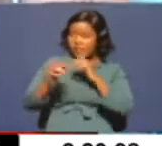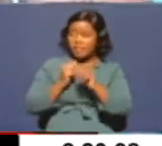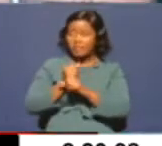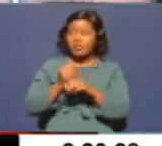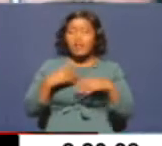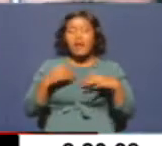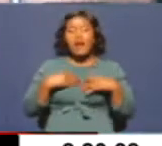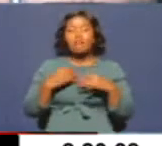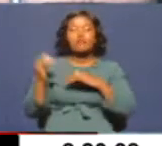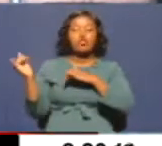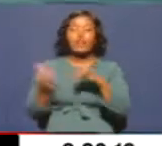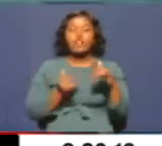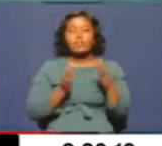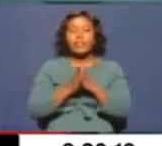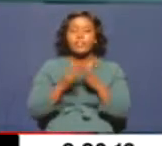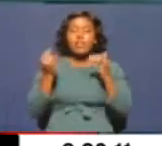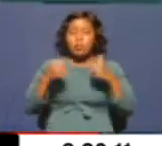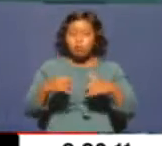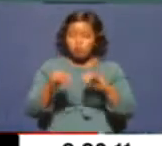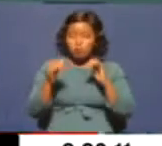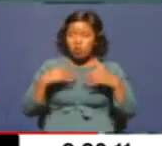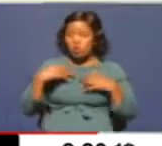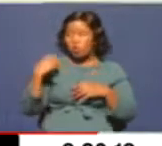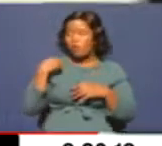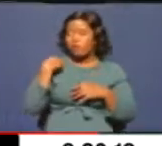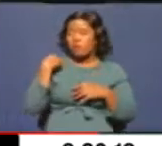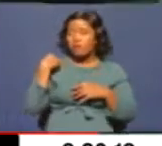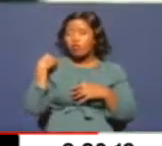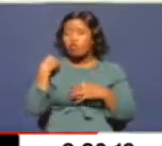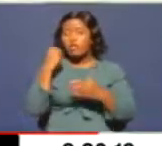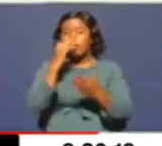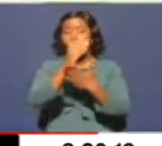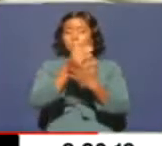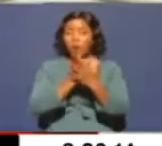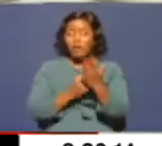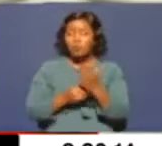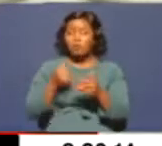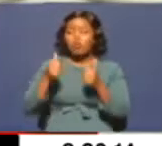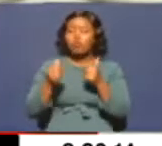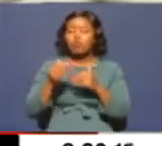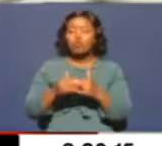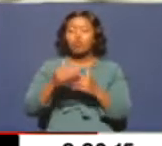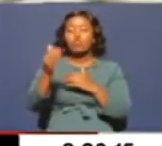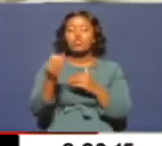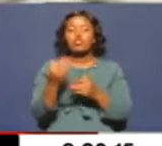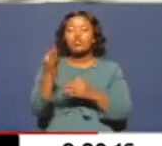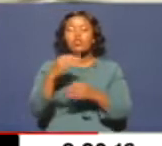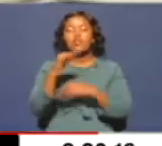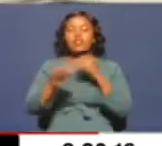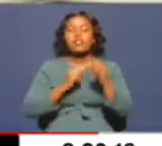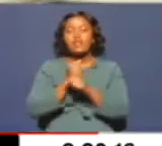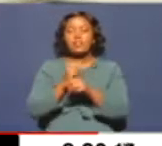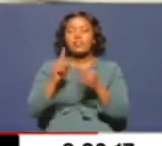implementation of a voluntary tax disclosure program, which will run for a period of 3 years, beginning 1st of January